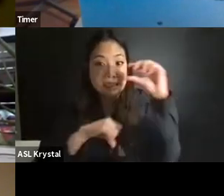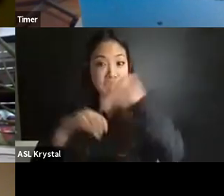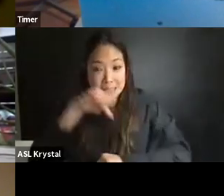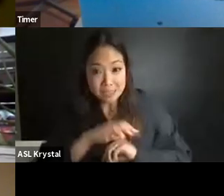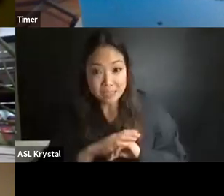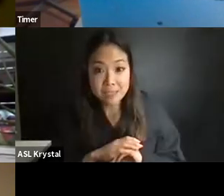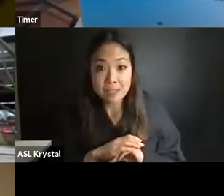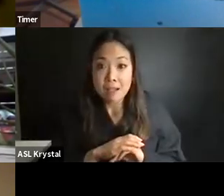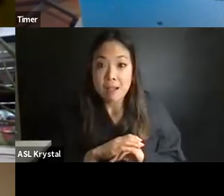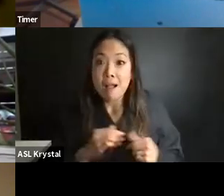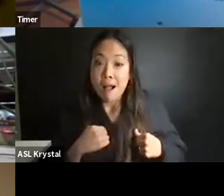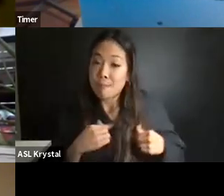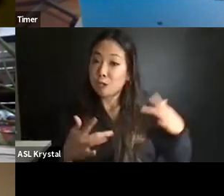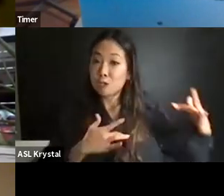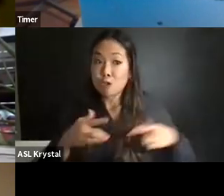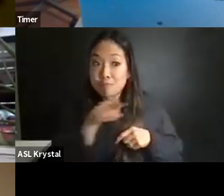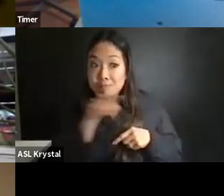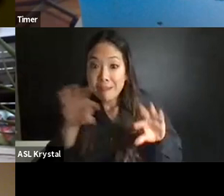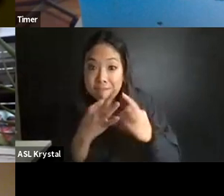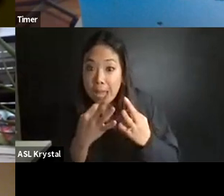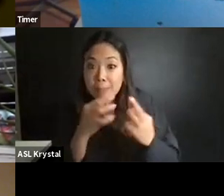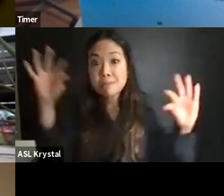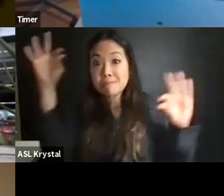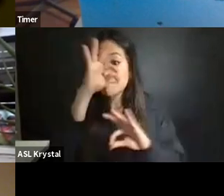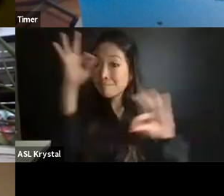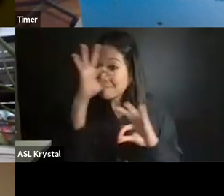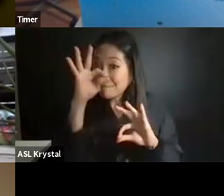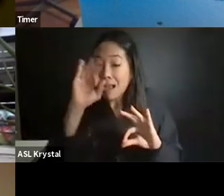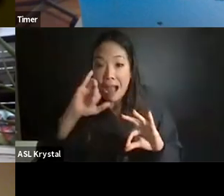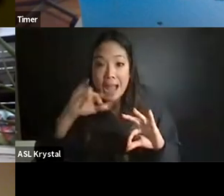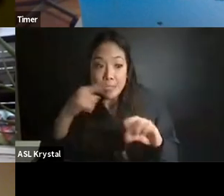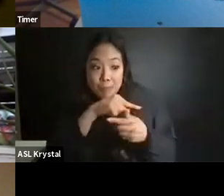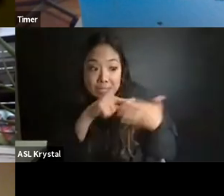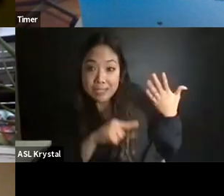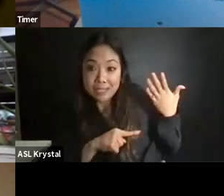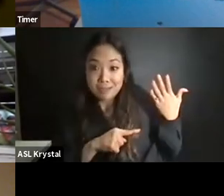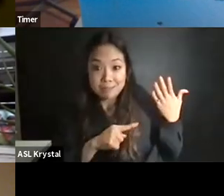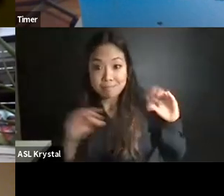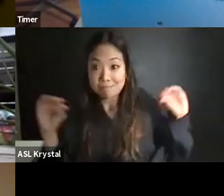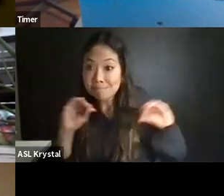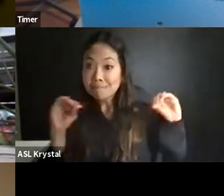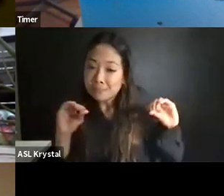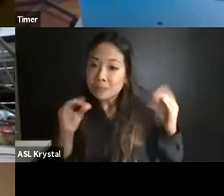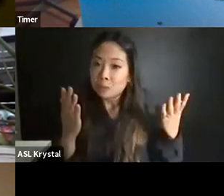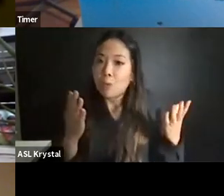lack of iep services presently and i thank you for your attention to this important issue